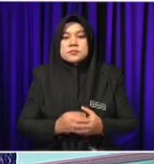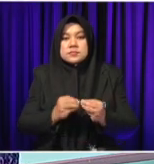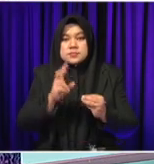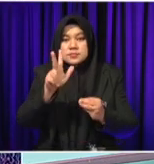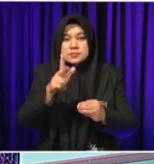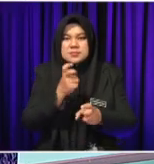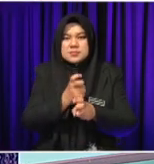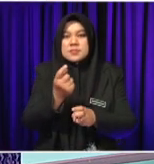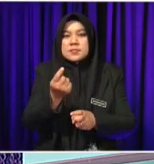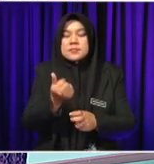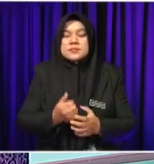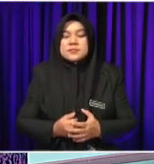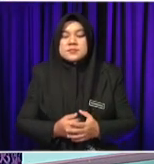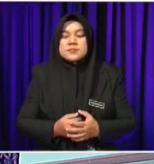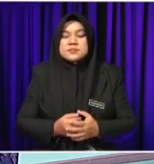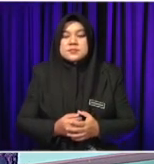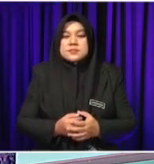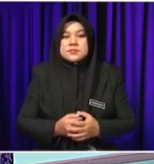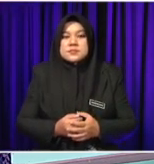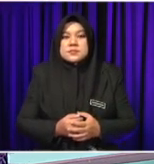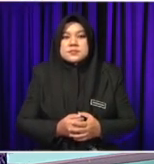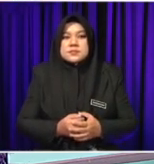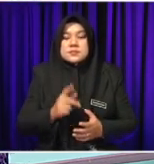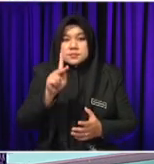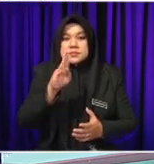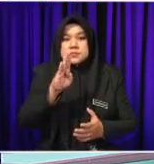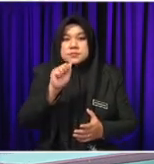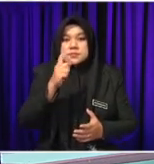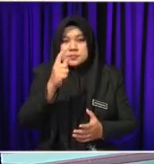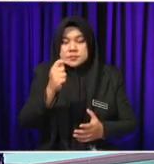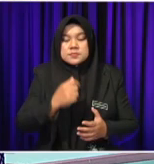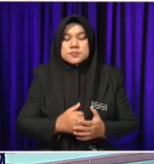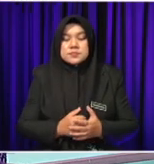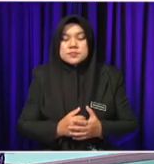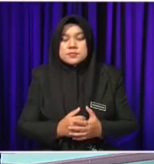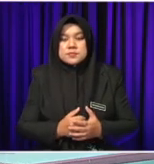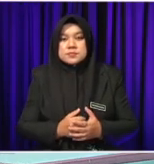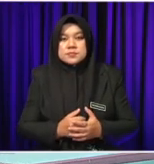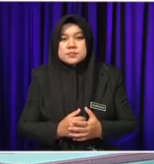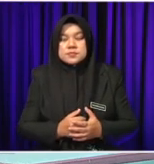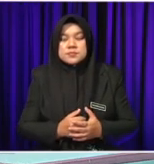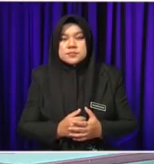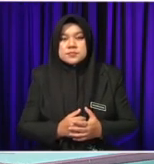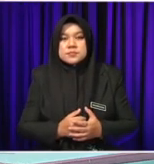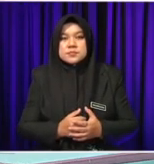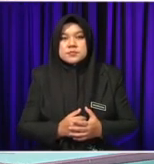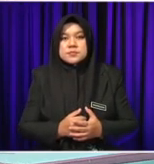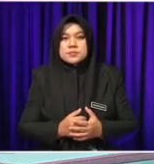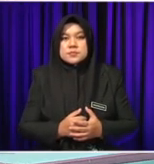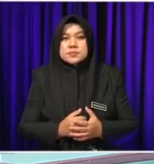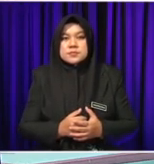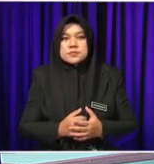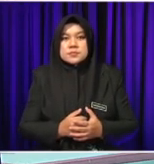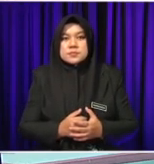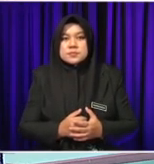Mm-hmm. It's a challenging question. We can call it as a kebat or high-order thinking skills. Let us see, Shafika, how yes. a